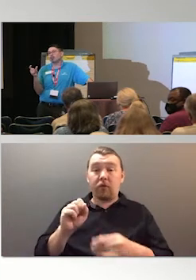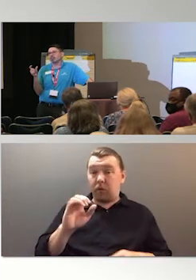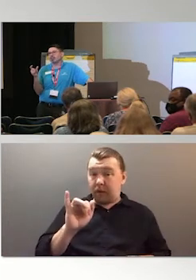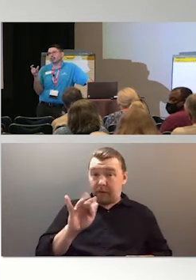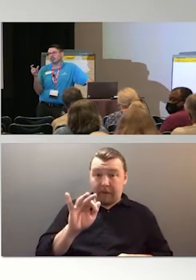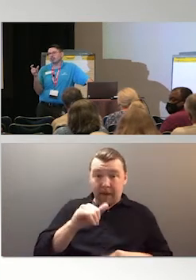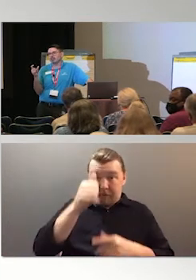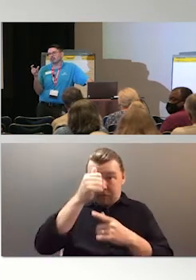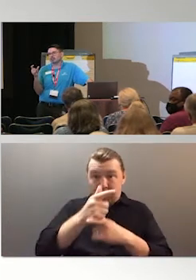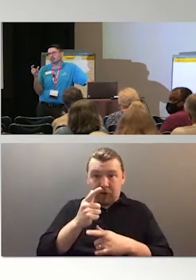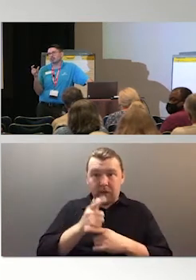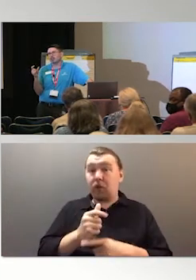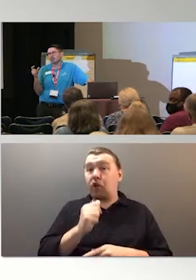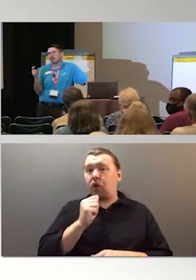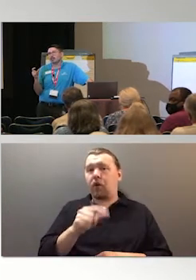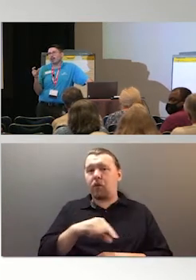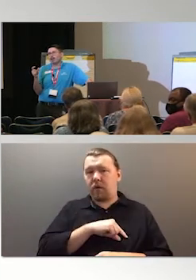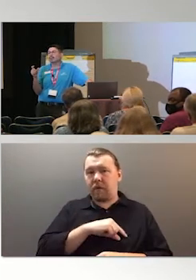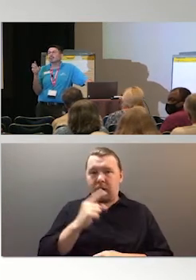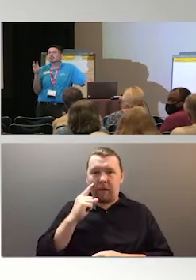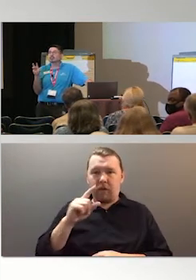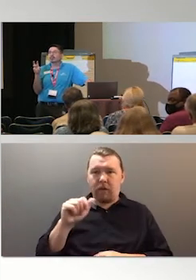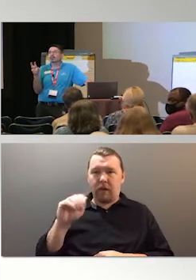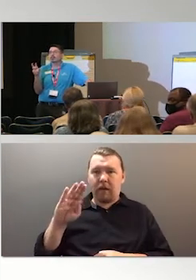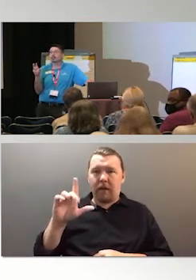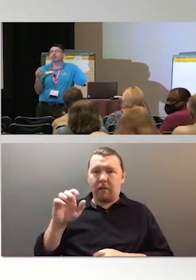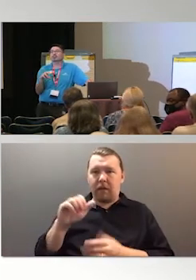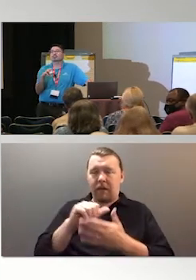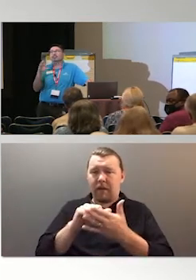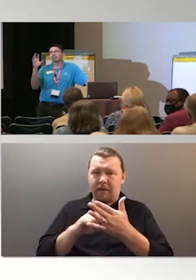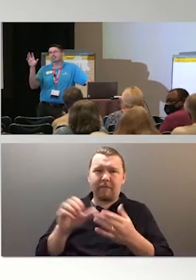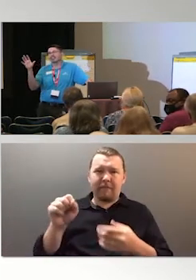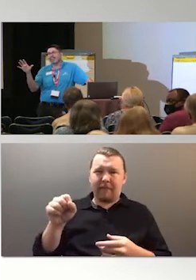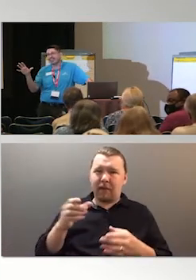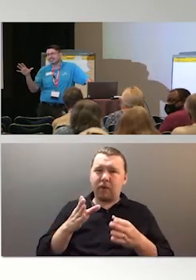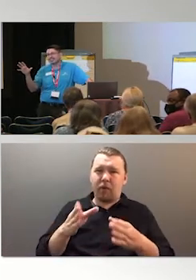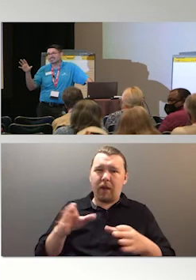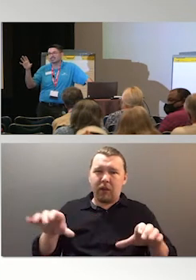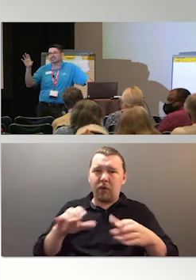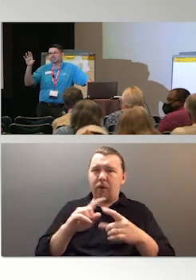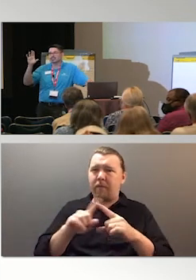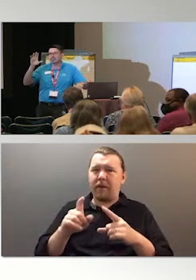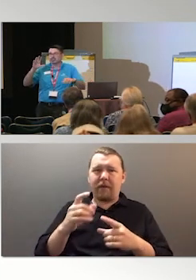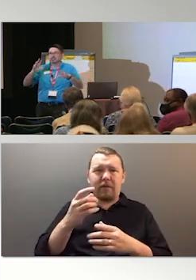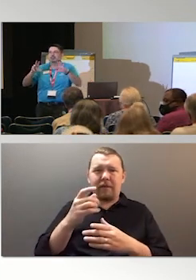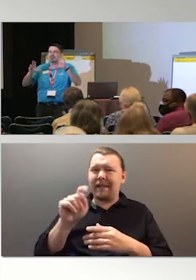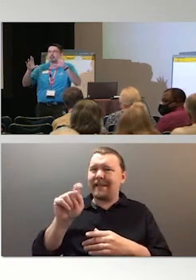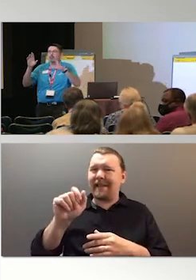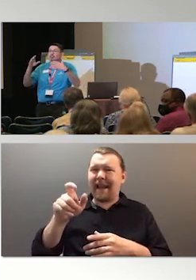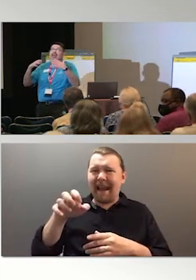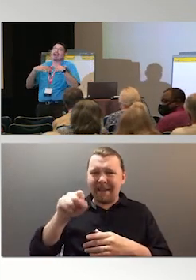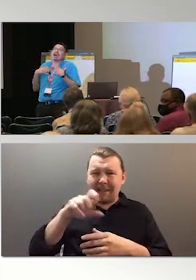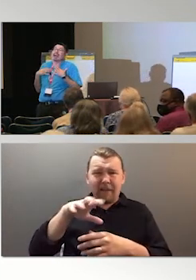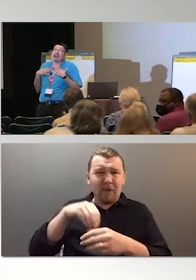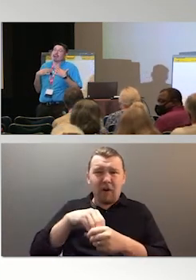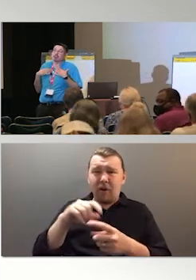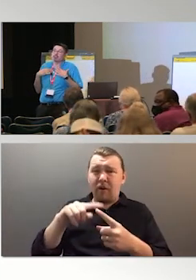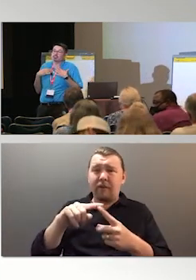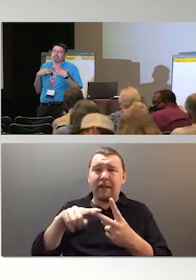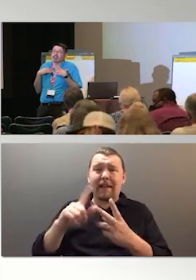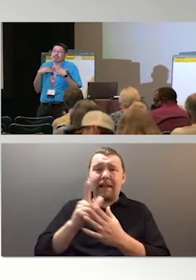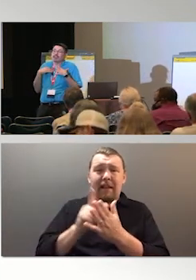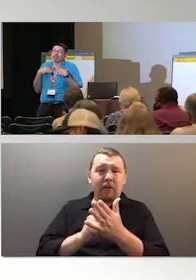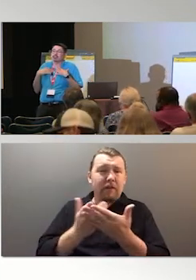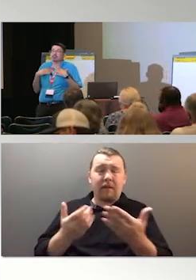not qualified to able account? I think there's a way to do it, but there's significant taxes, and there's some legal language that I